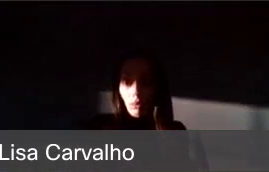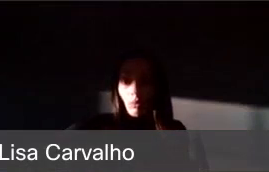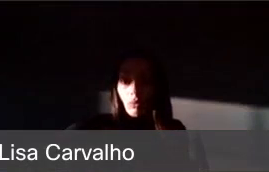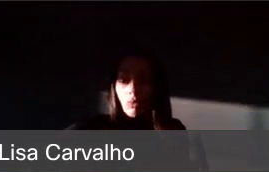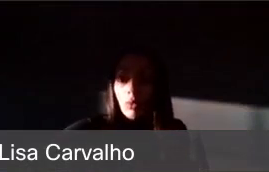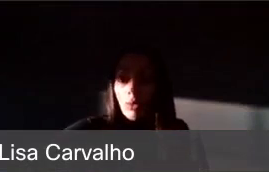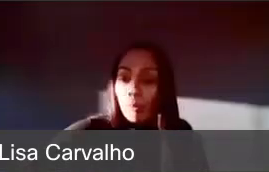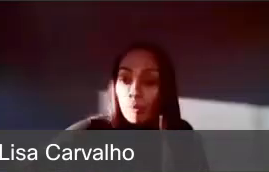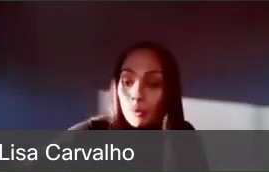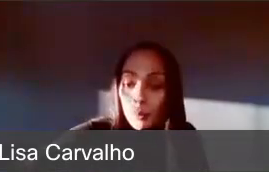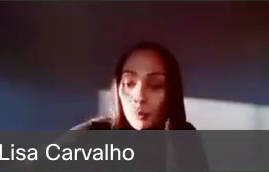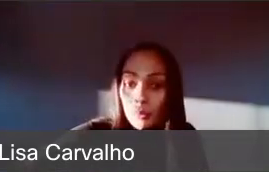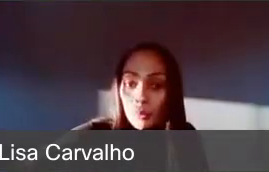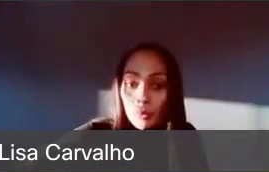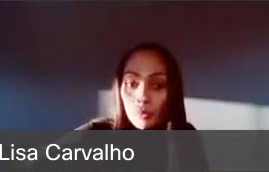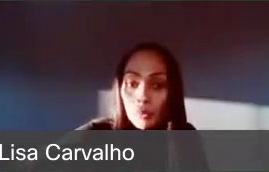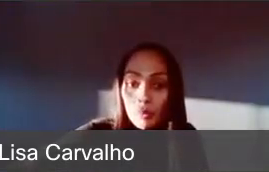I don't think it's a good idea for us to have therapy.